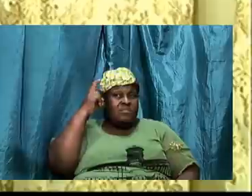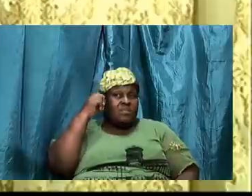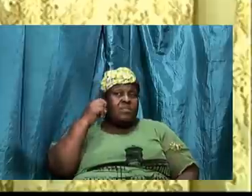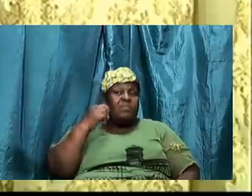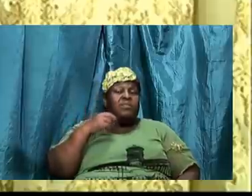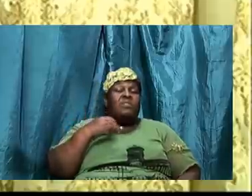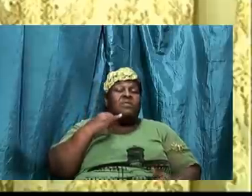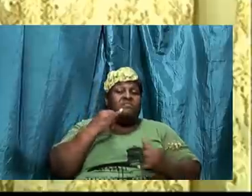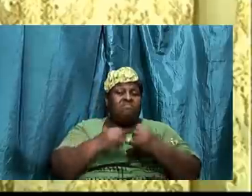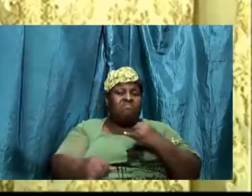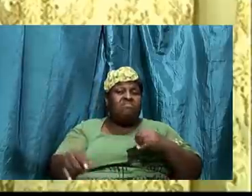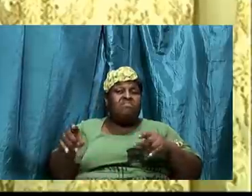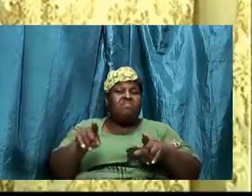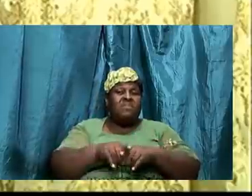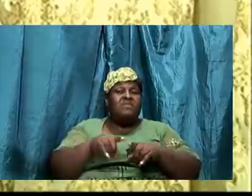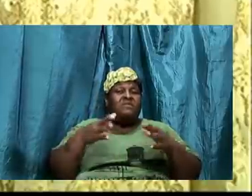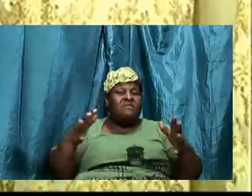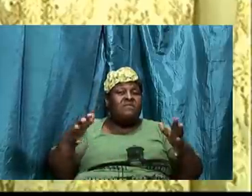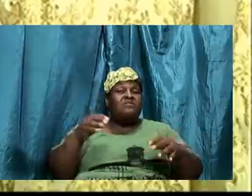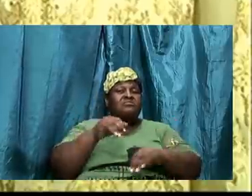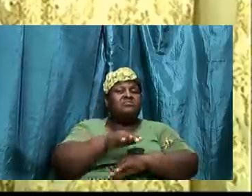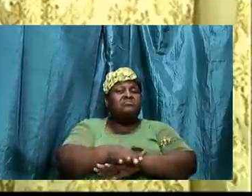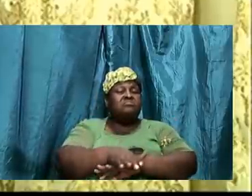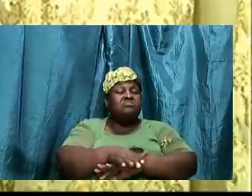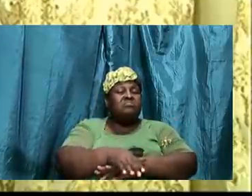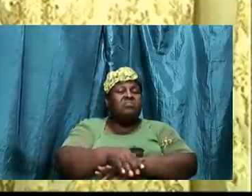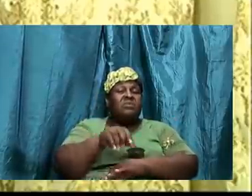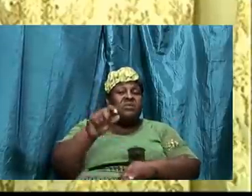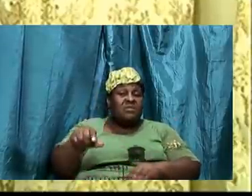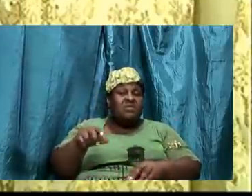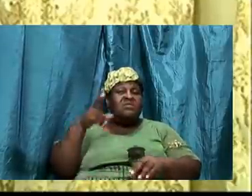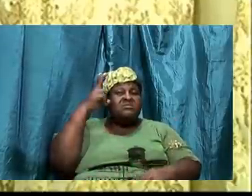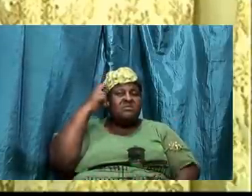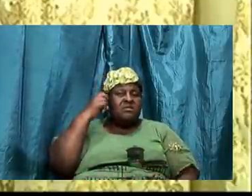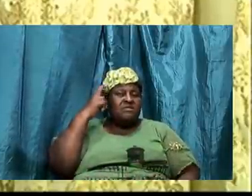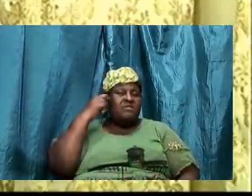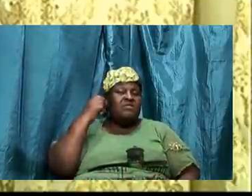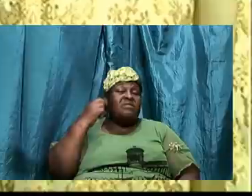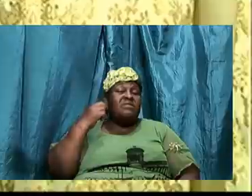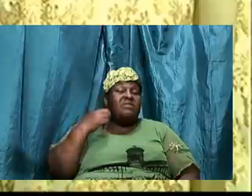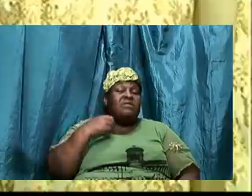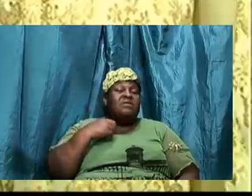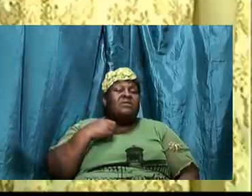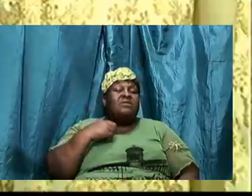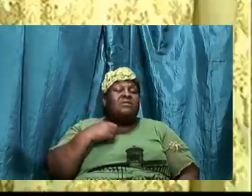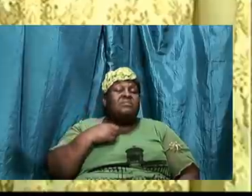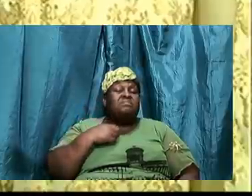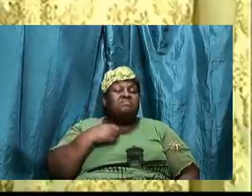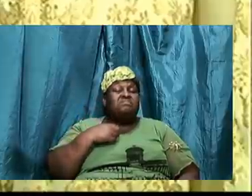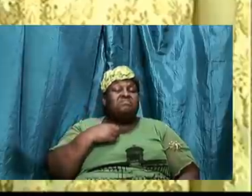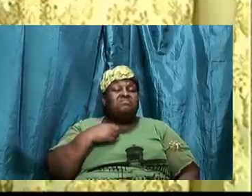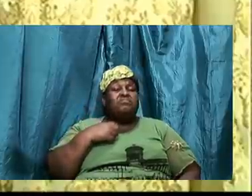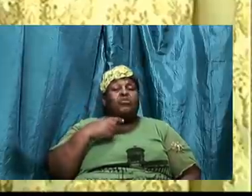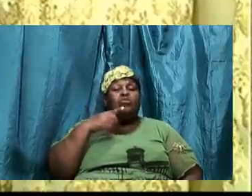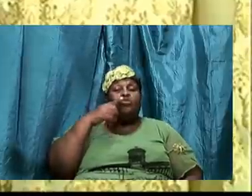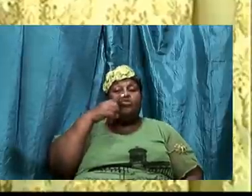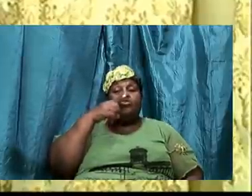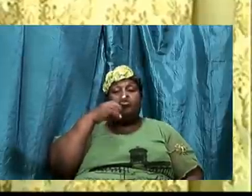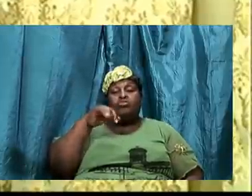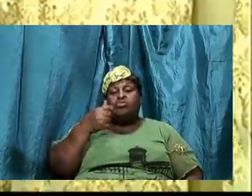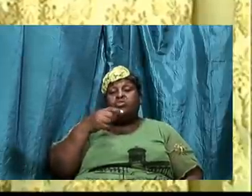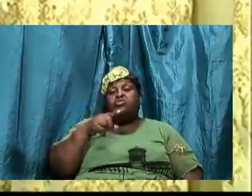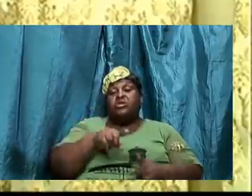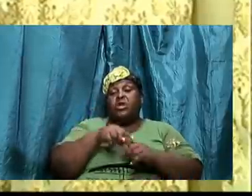finally, as I close tonight, this adversary, so just as though you are the righteousness of